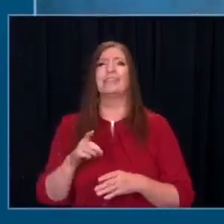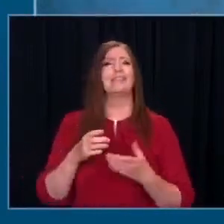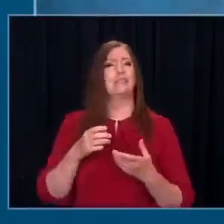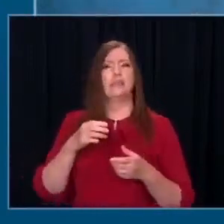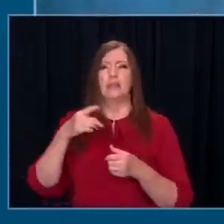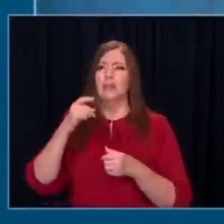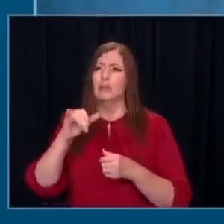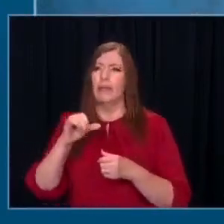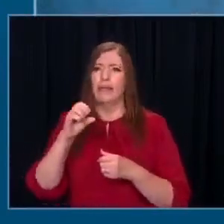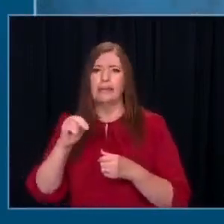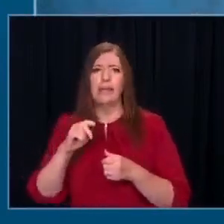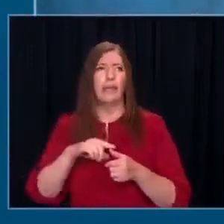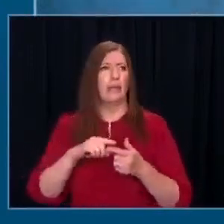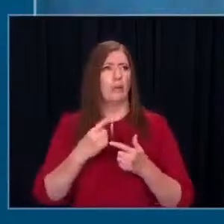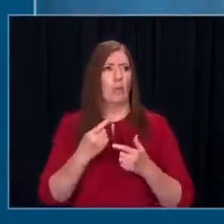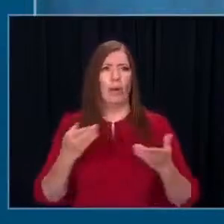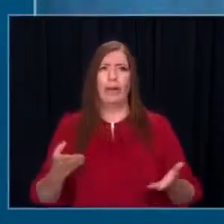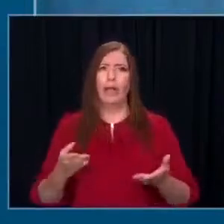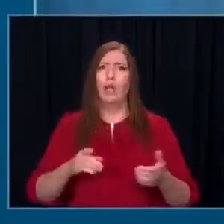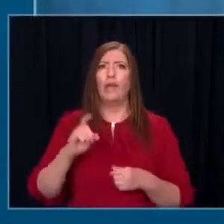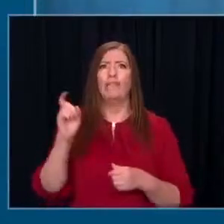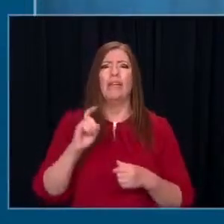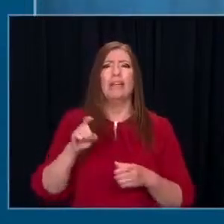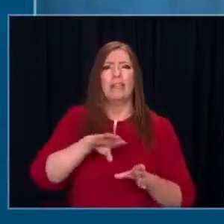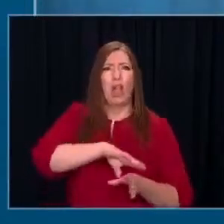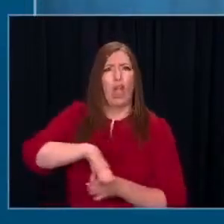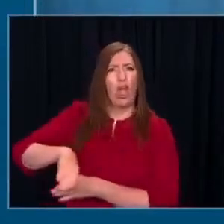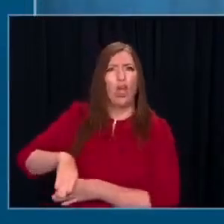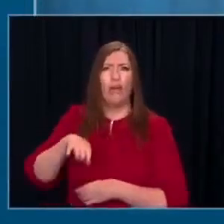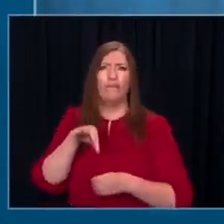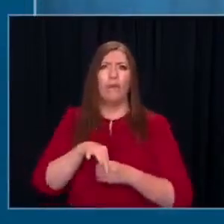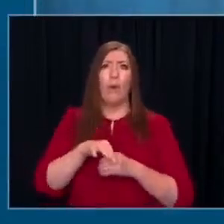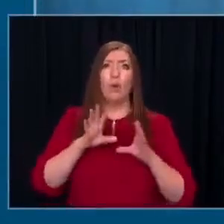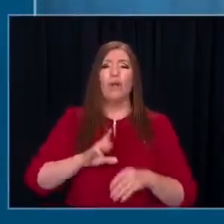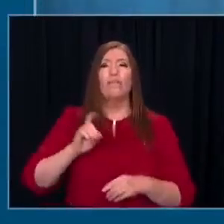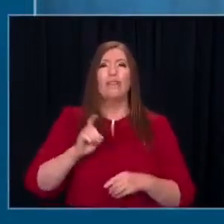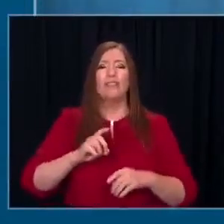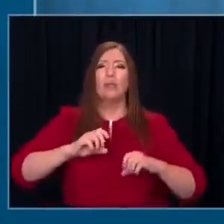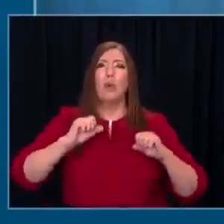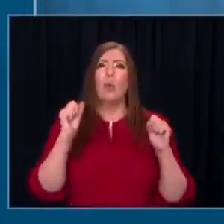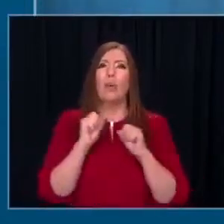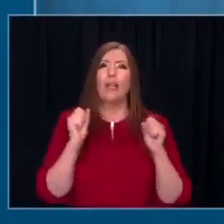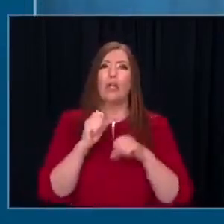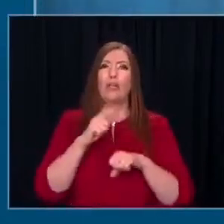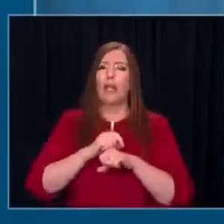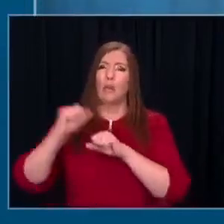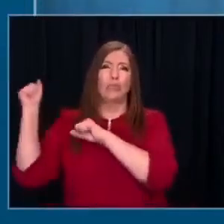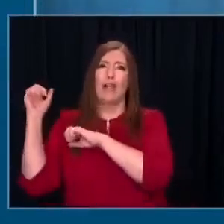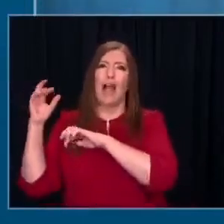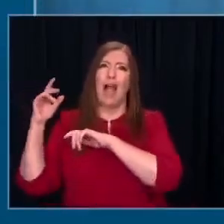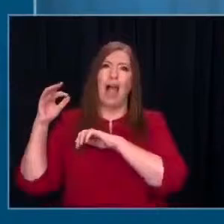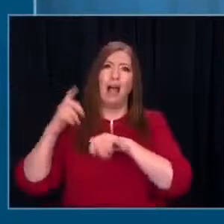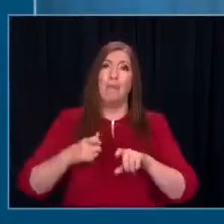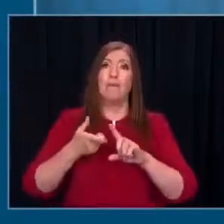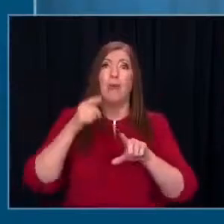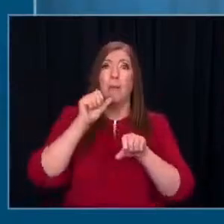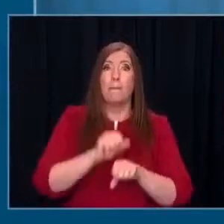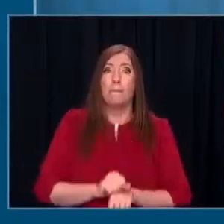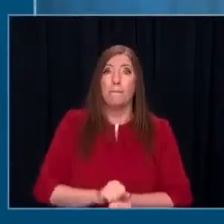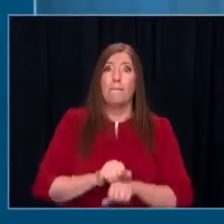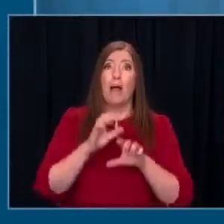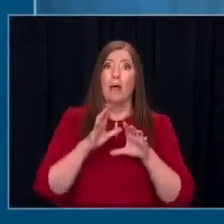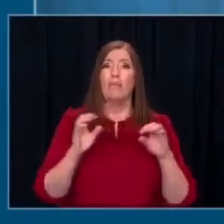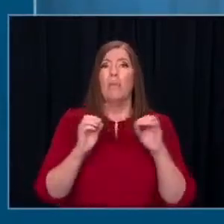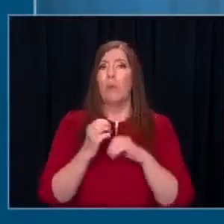one here in Phoenix. Now in Phoenix during the winter, they're going to come out of the mountains. They're going to come out where it's a